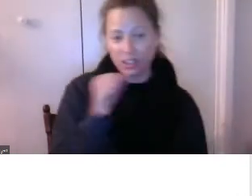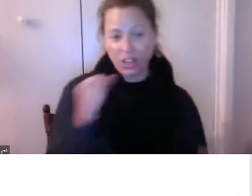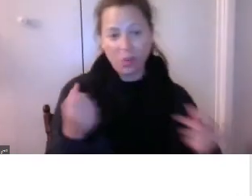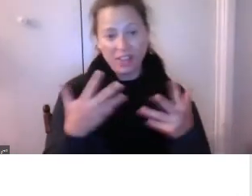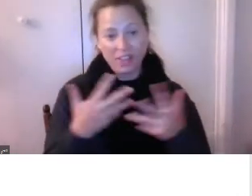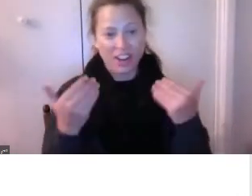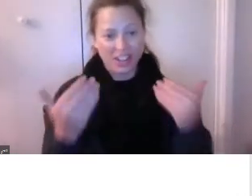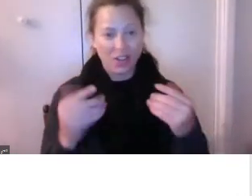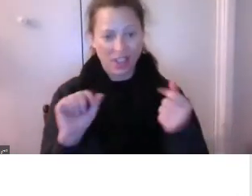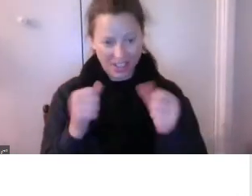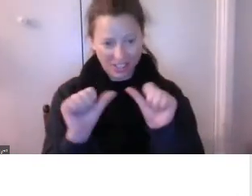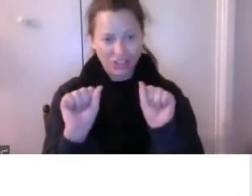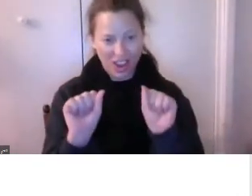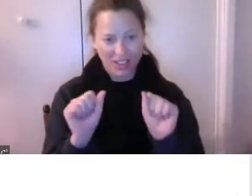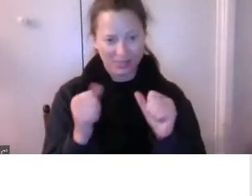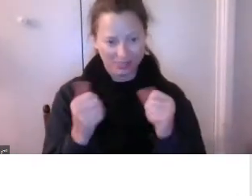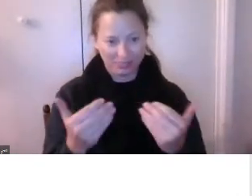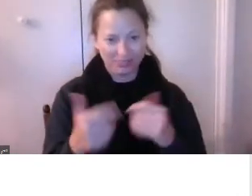ahead.